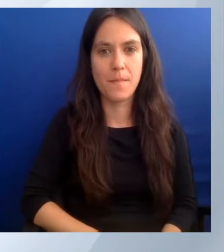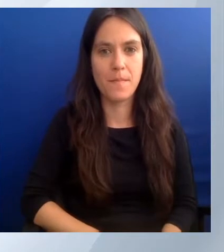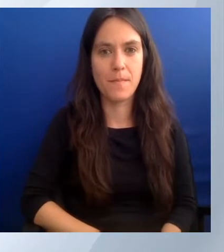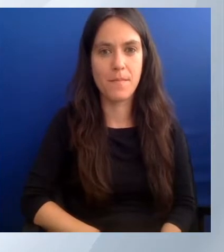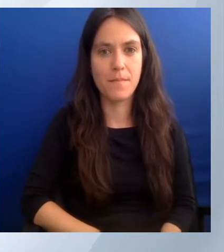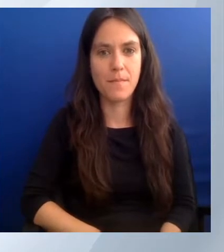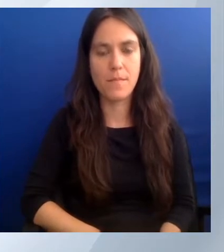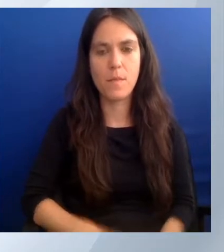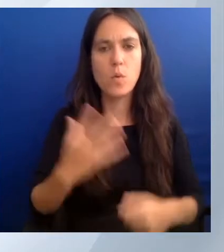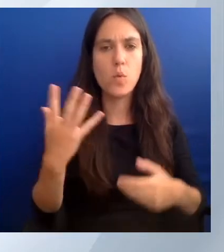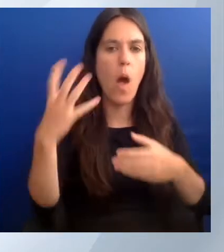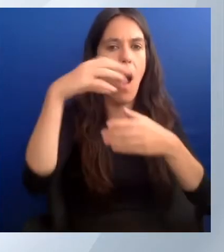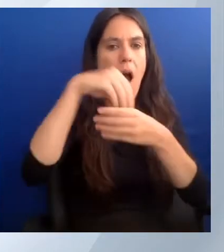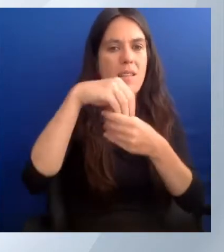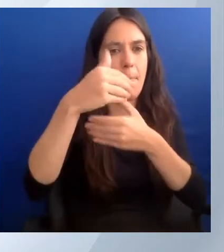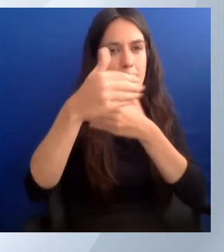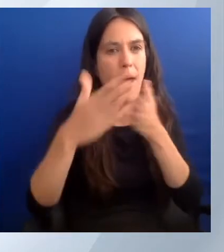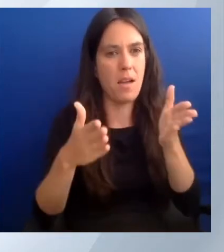here.